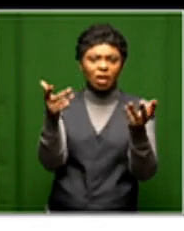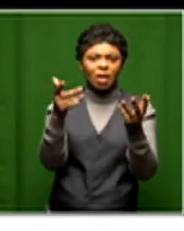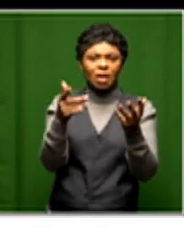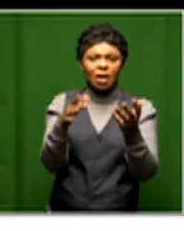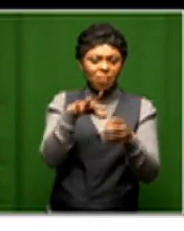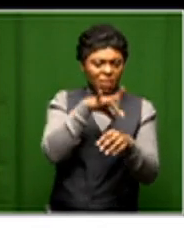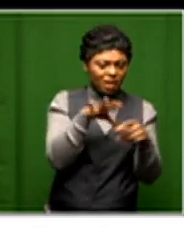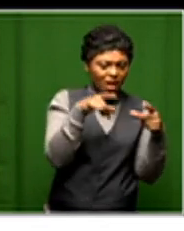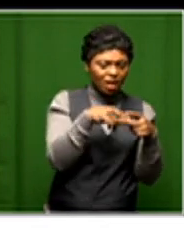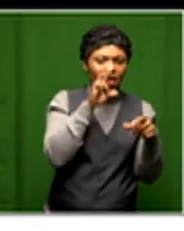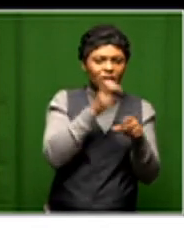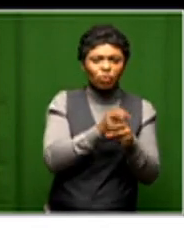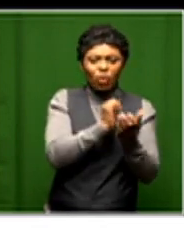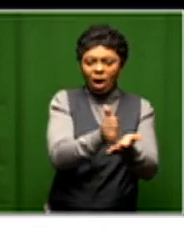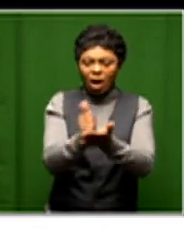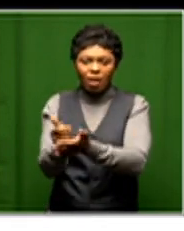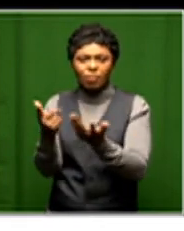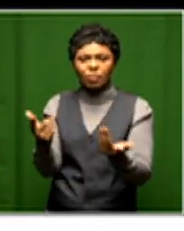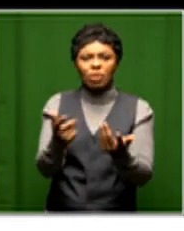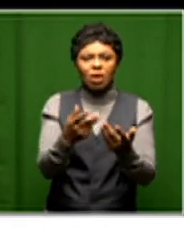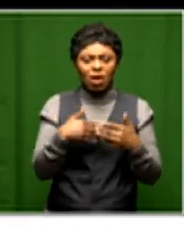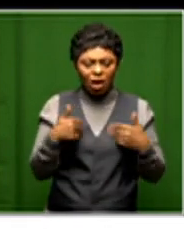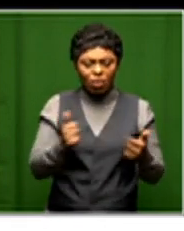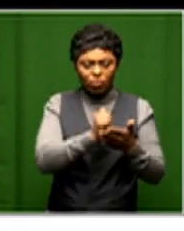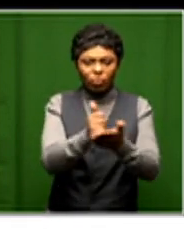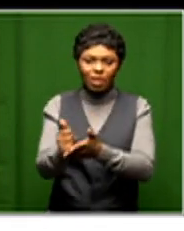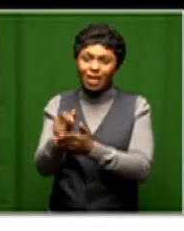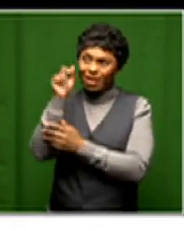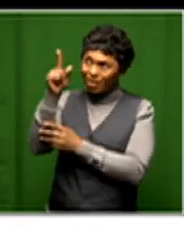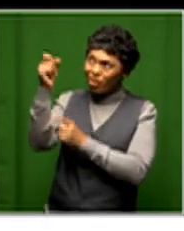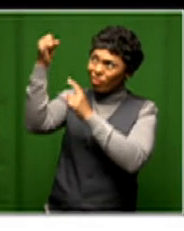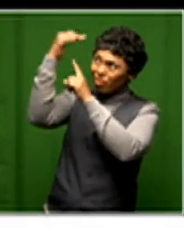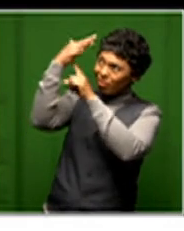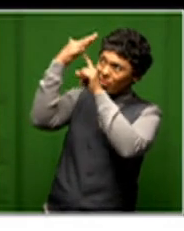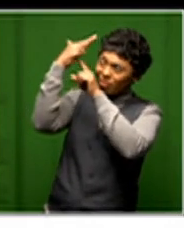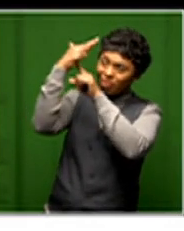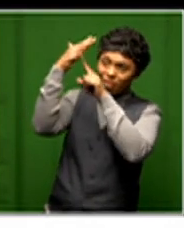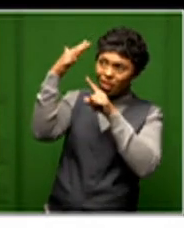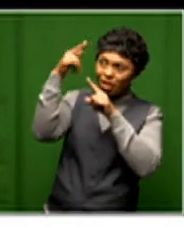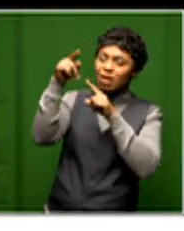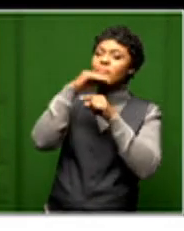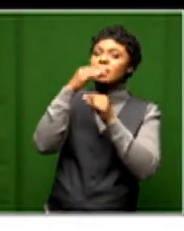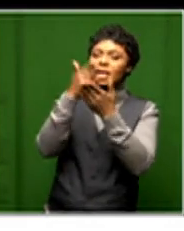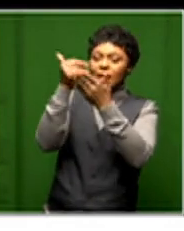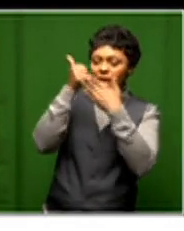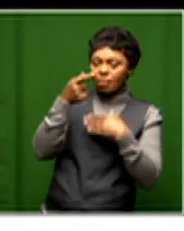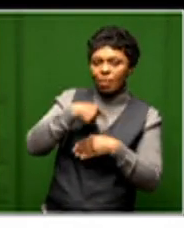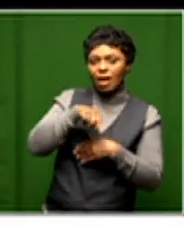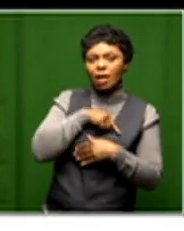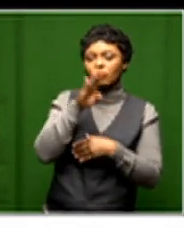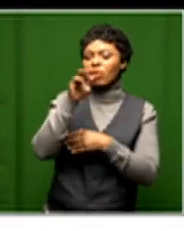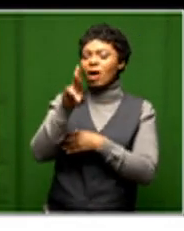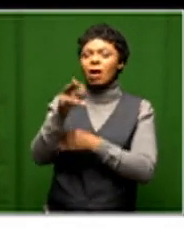medical needs to be supplied to people, then satellite communication can help us to monitor even that. It can identify